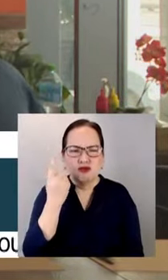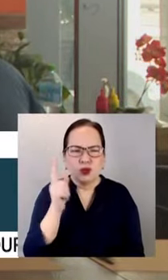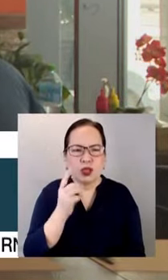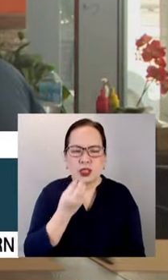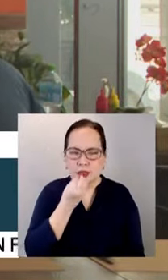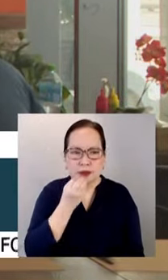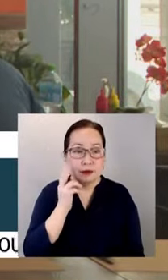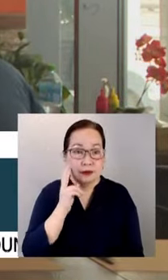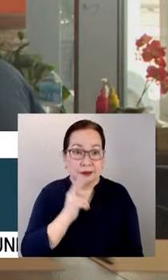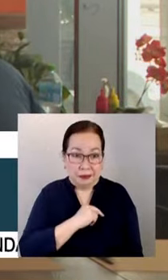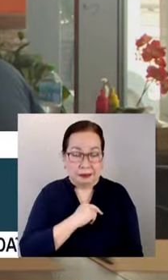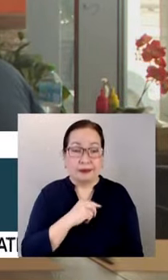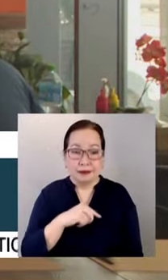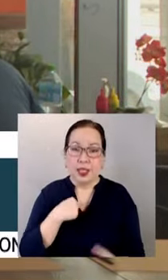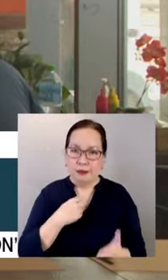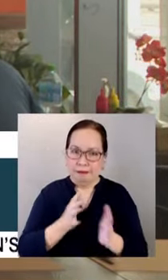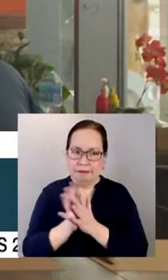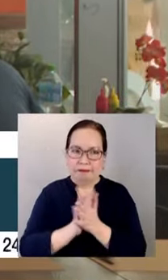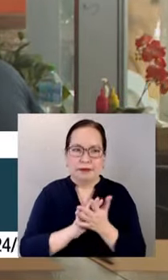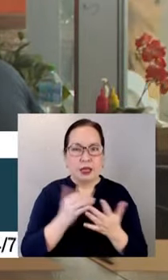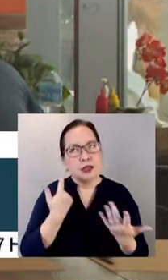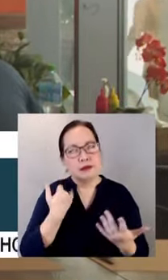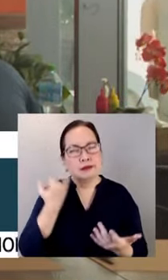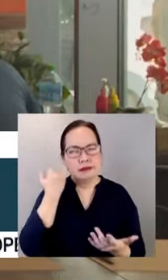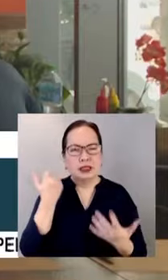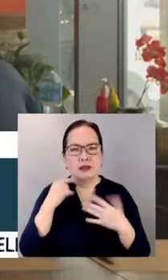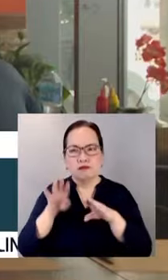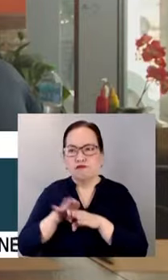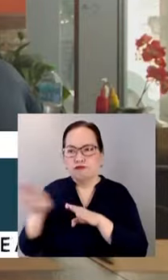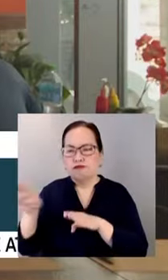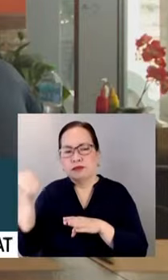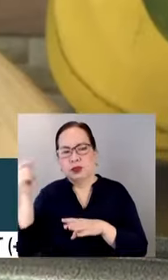That encourages me to open another restaurants.